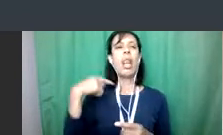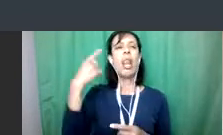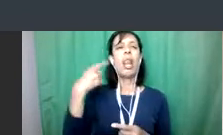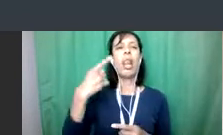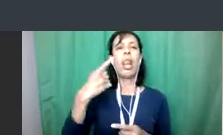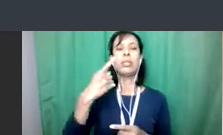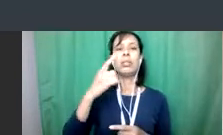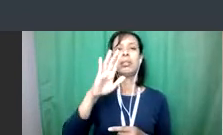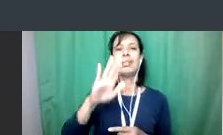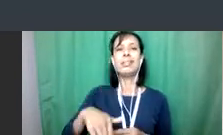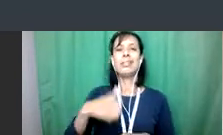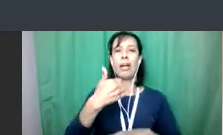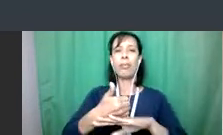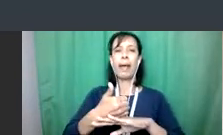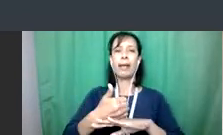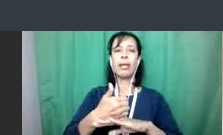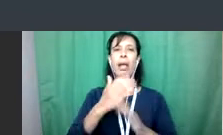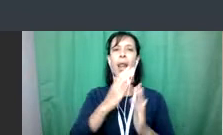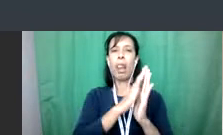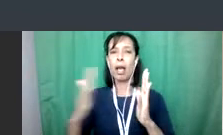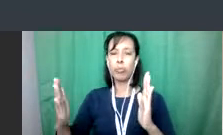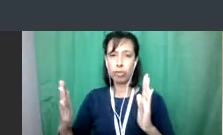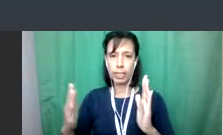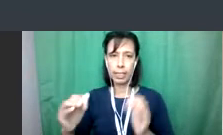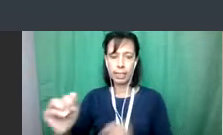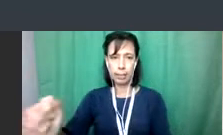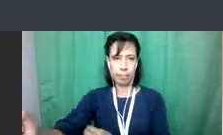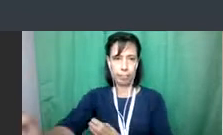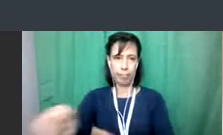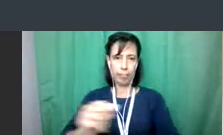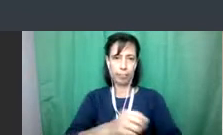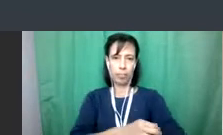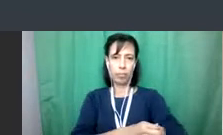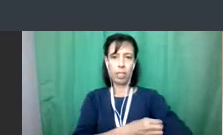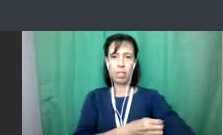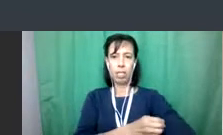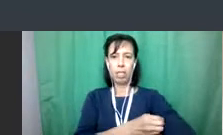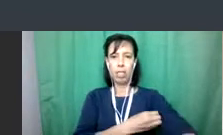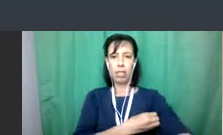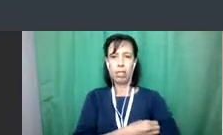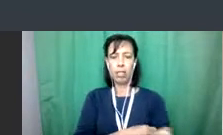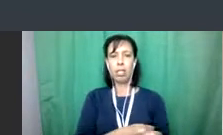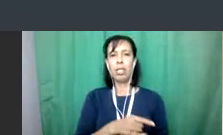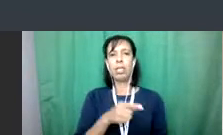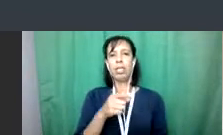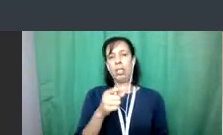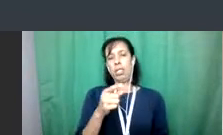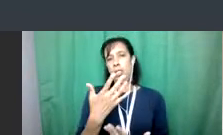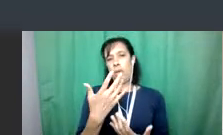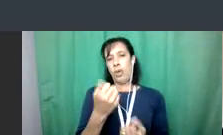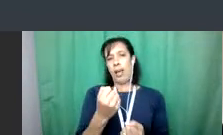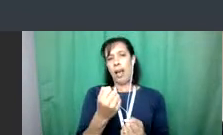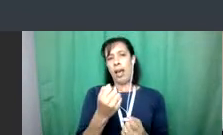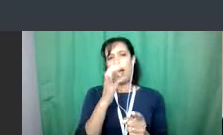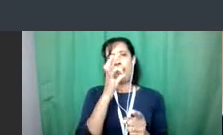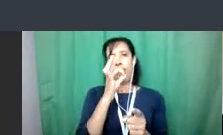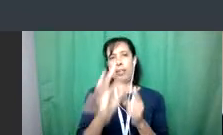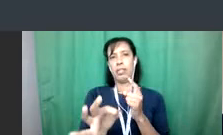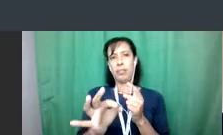there is a specific area for students who are studying education courses. So this is your